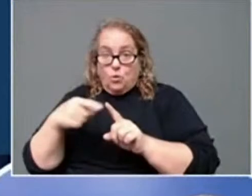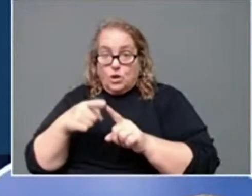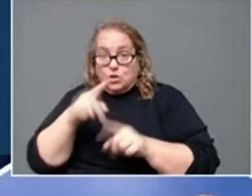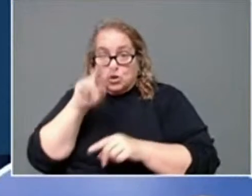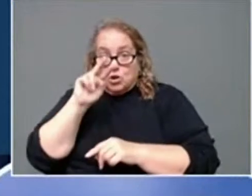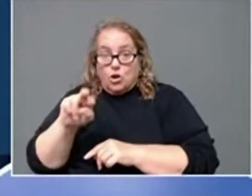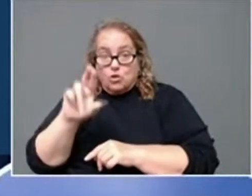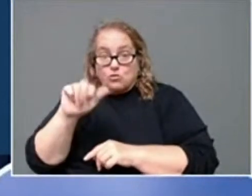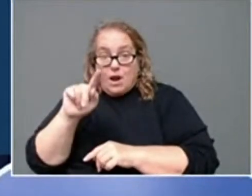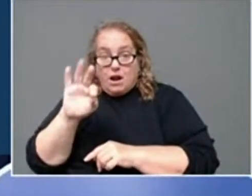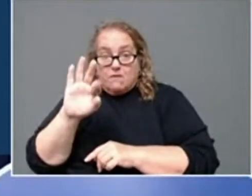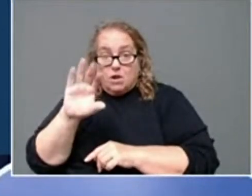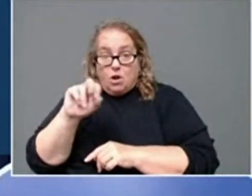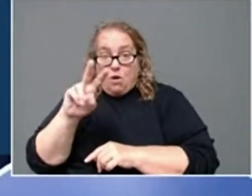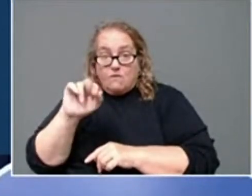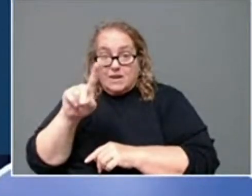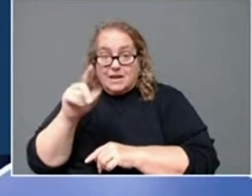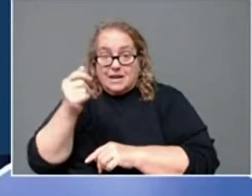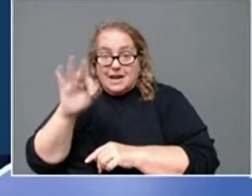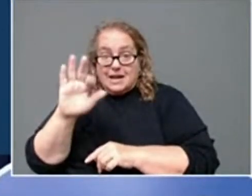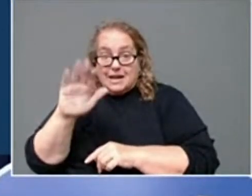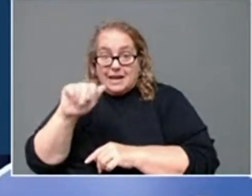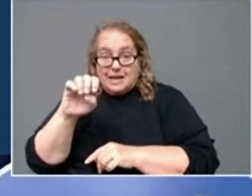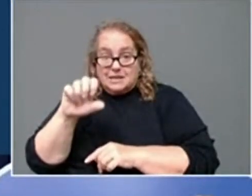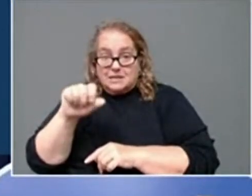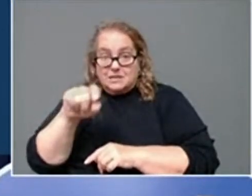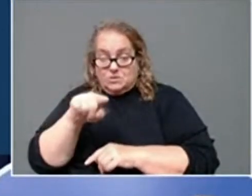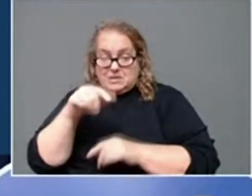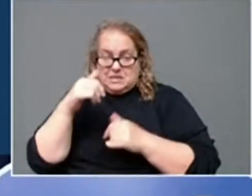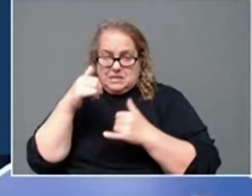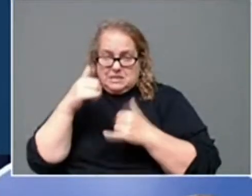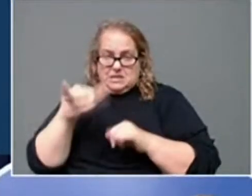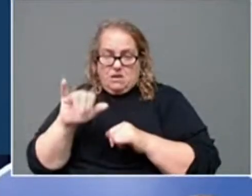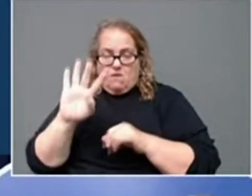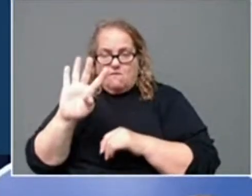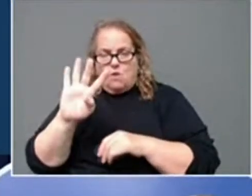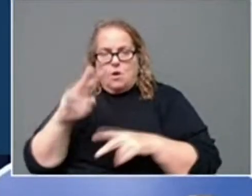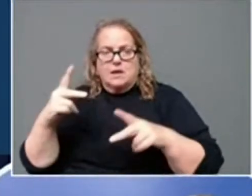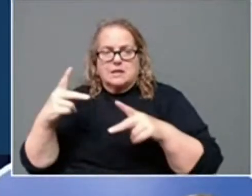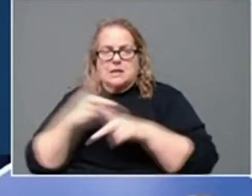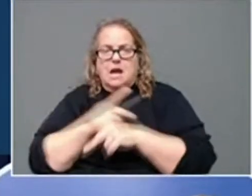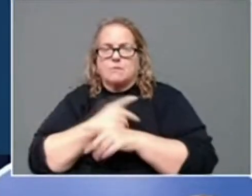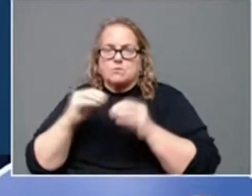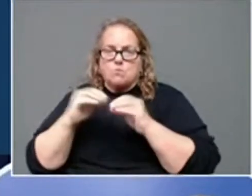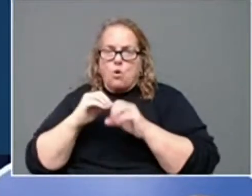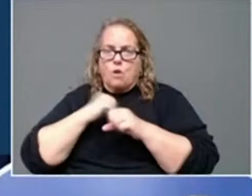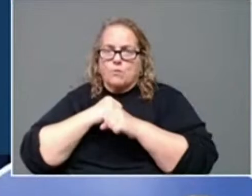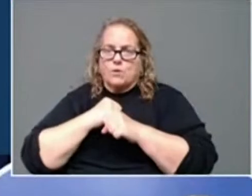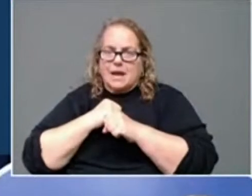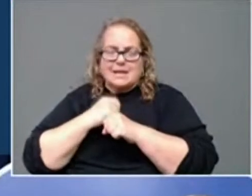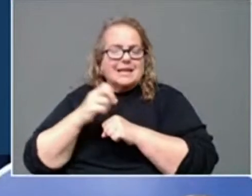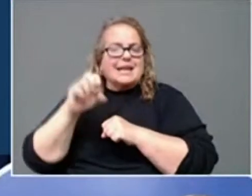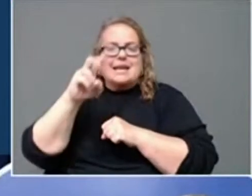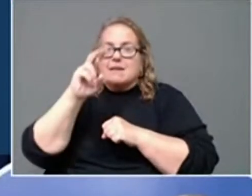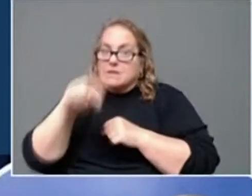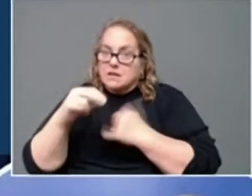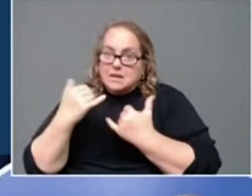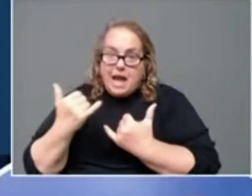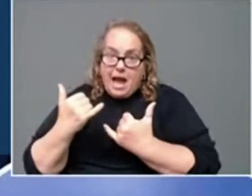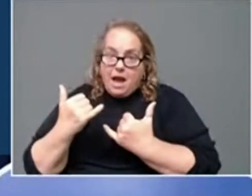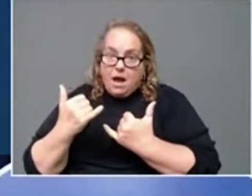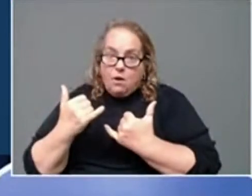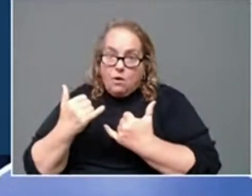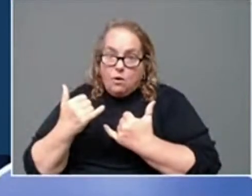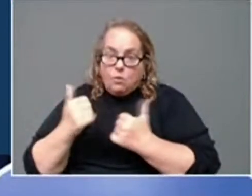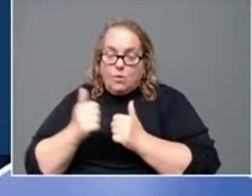COVID-19 cases and vaccinations, you are still at least 4 times more protected even right now with Delta